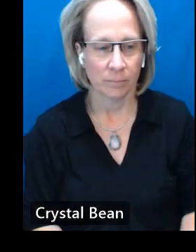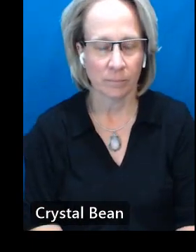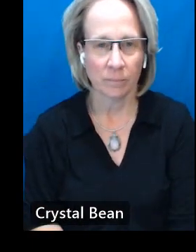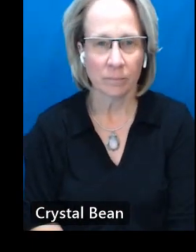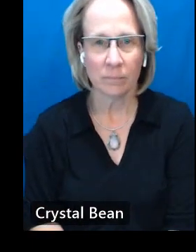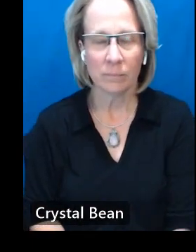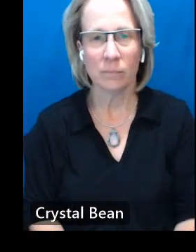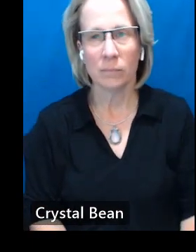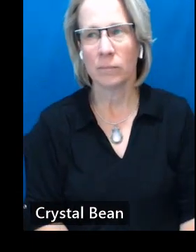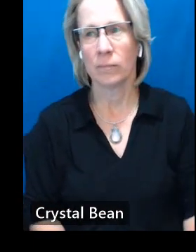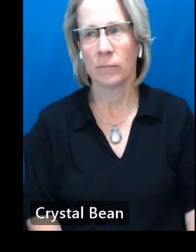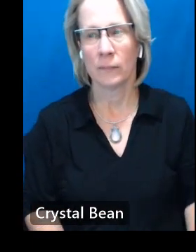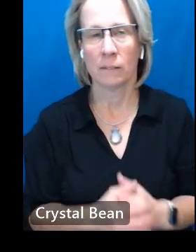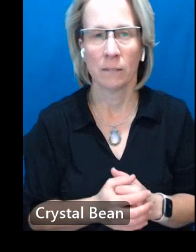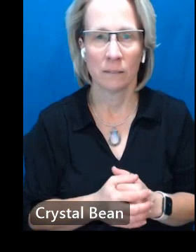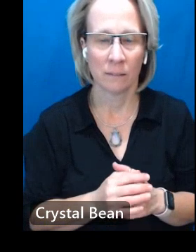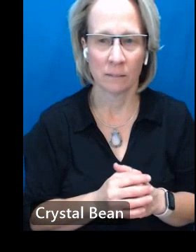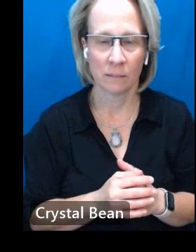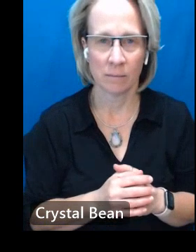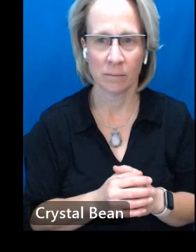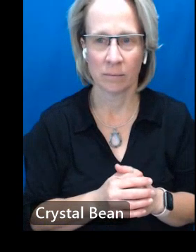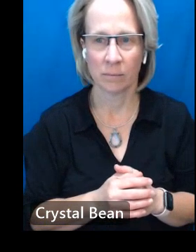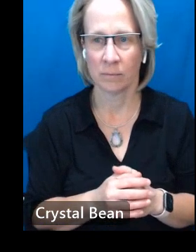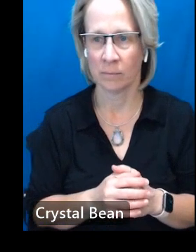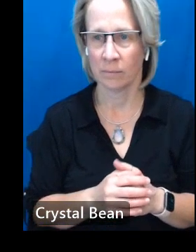Let's see here.